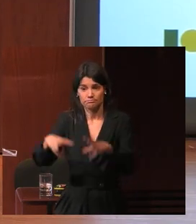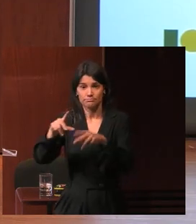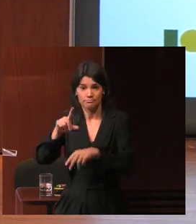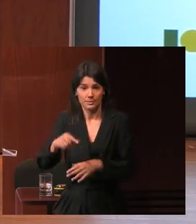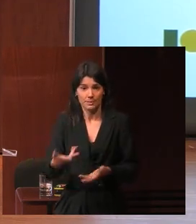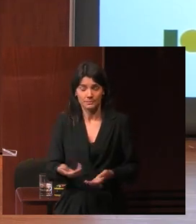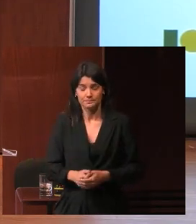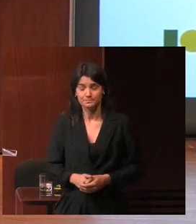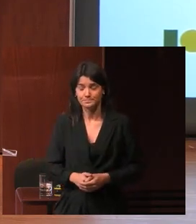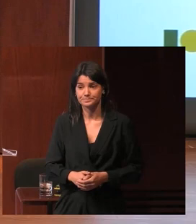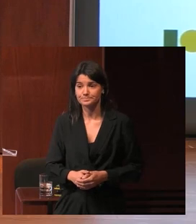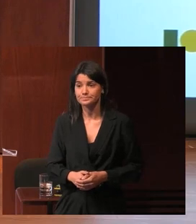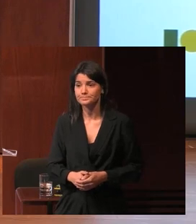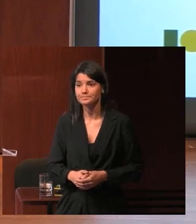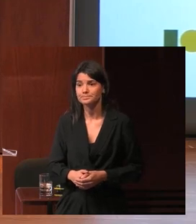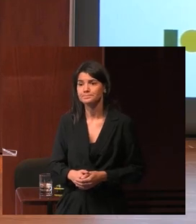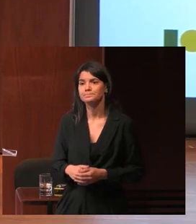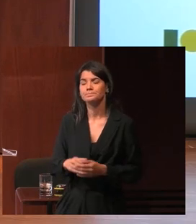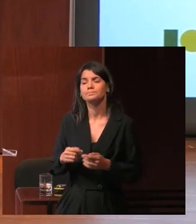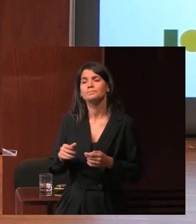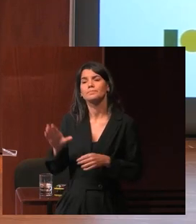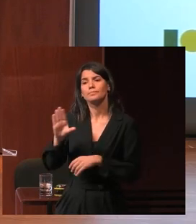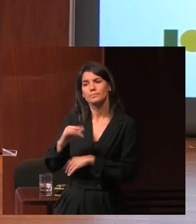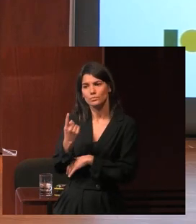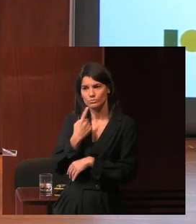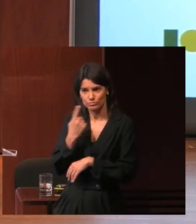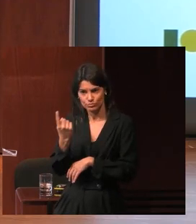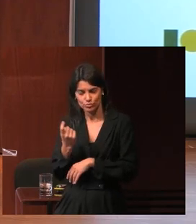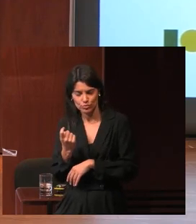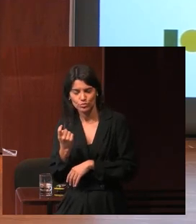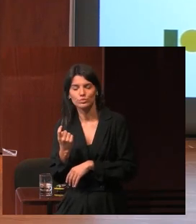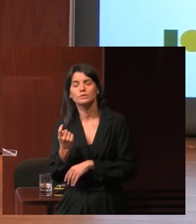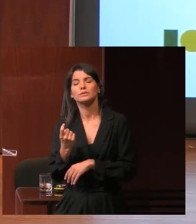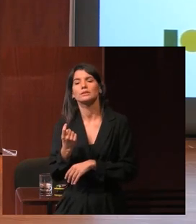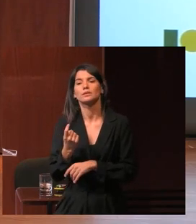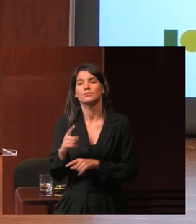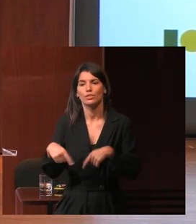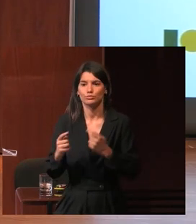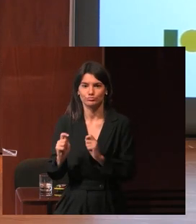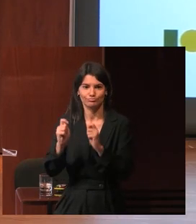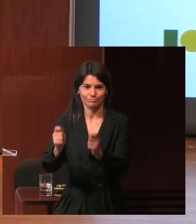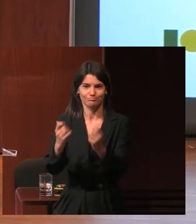Okay, just another question before call the whole audience to participate.